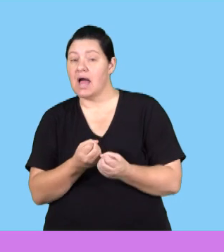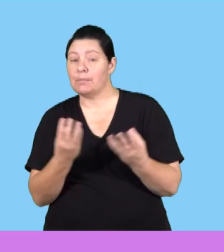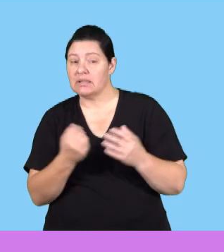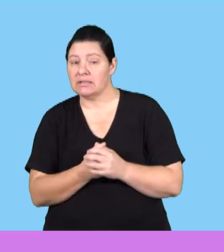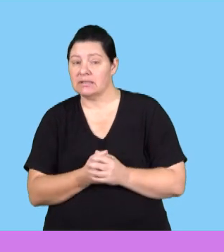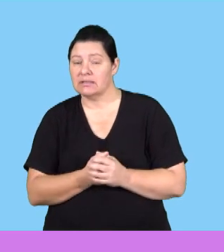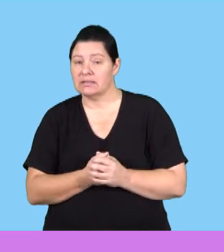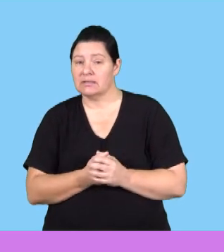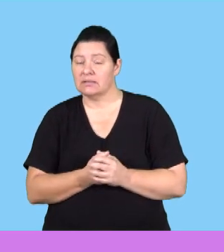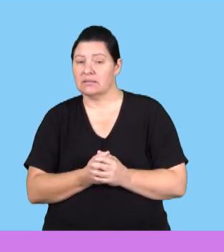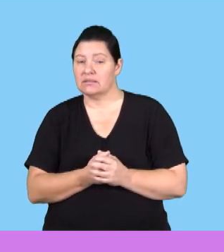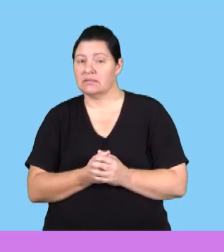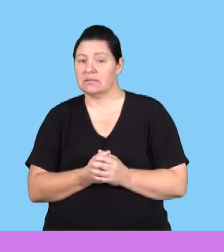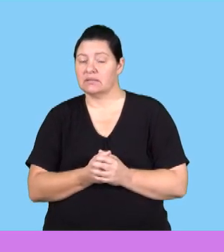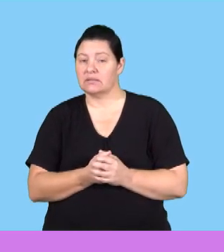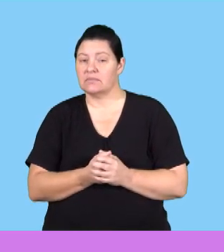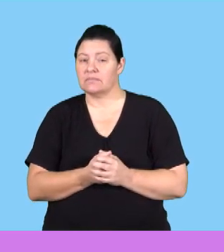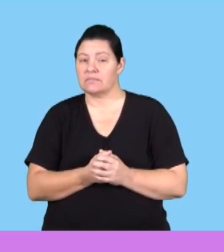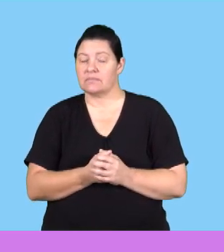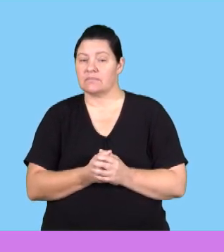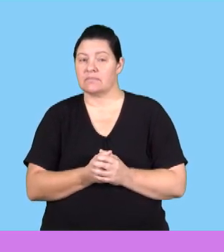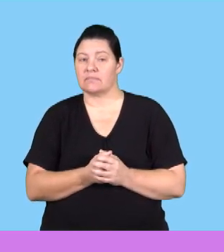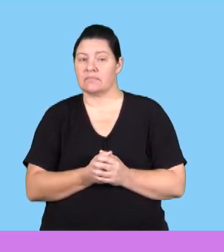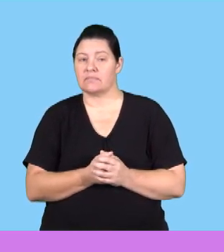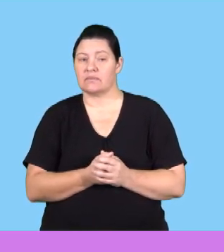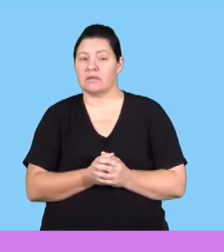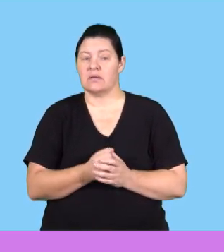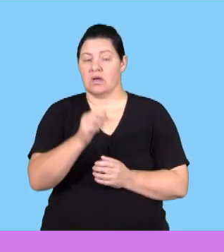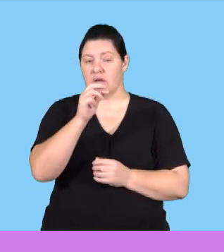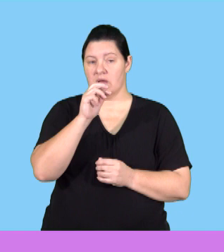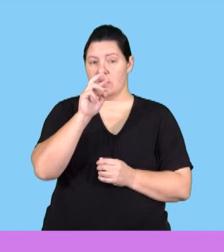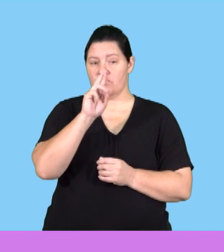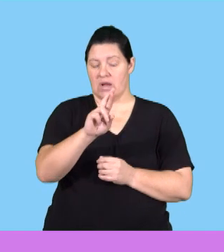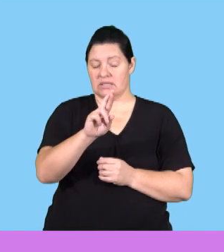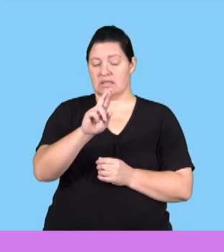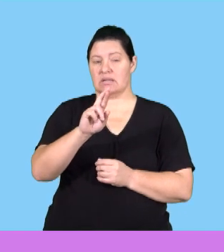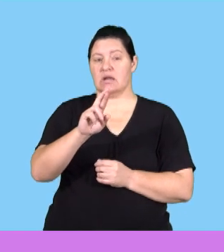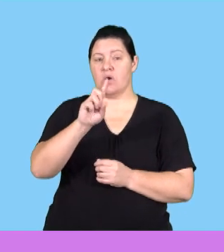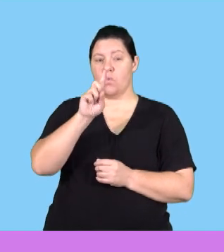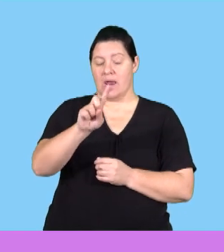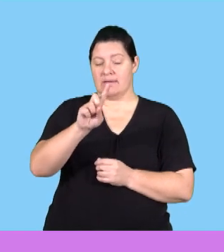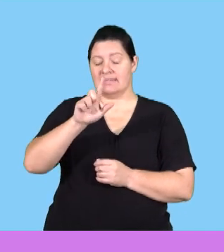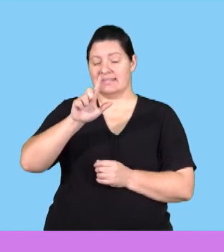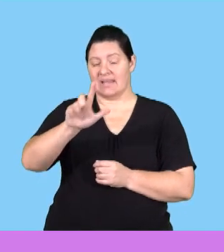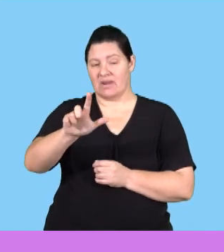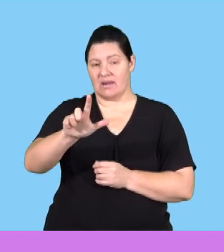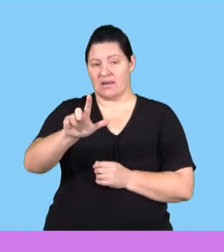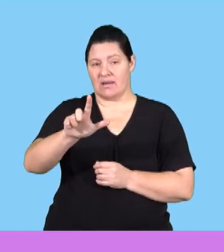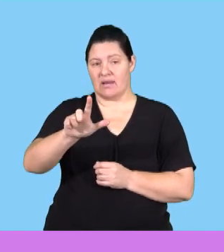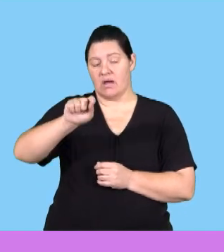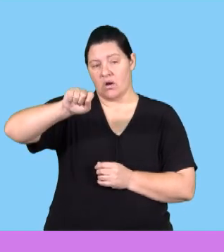answer. The answer I'm getting now is going to be 17 rand,